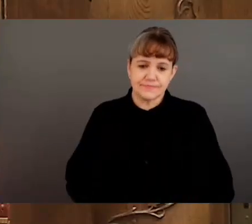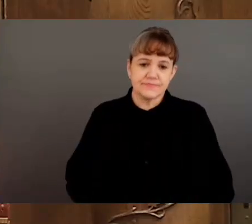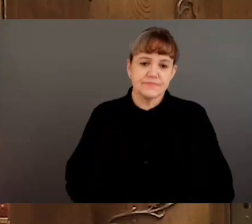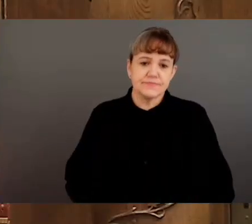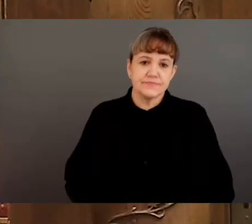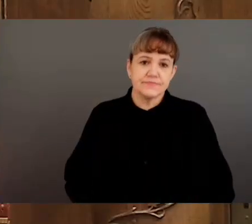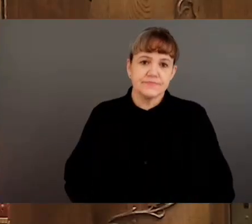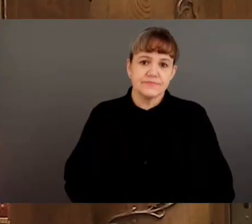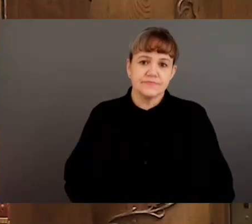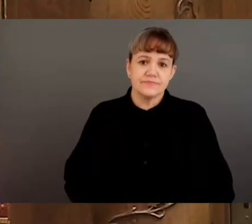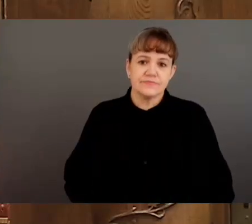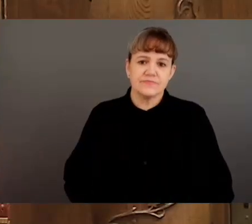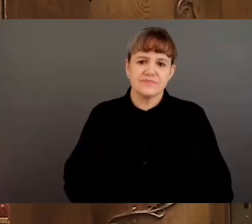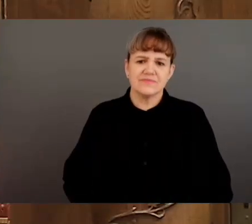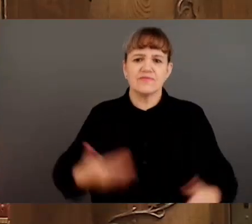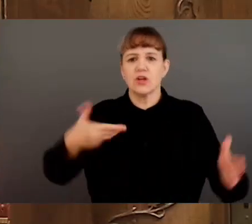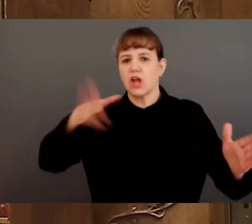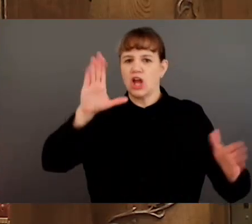Member,